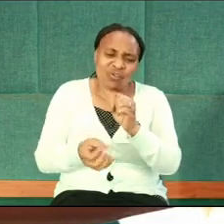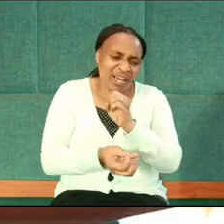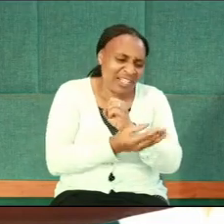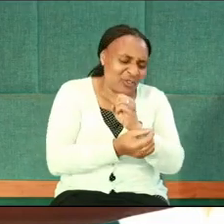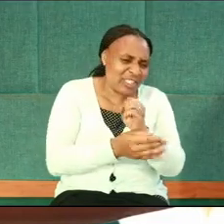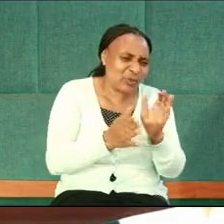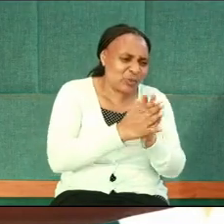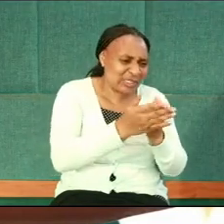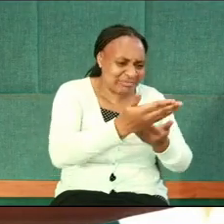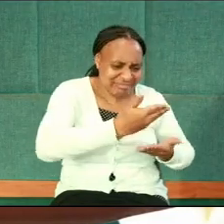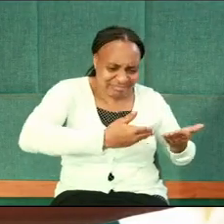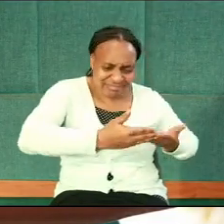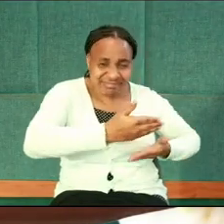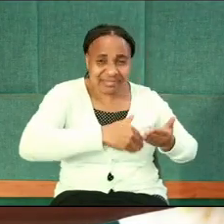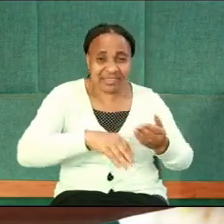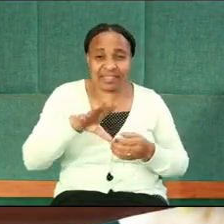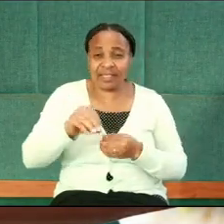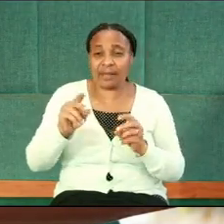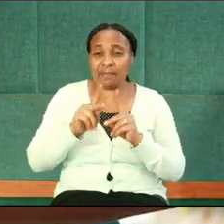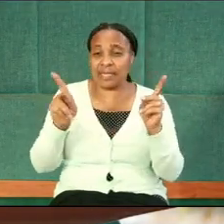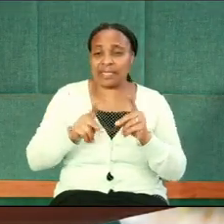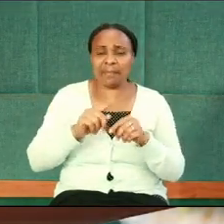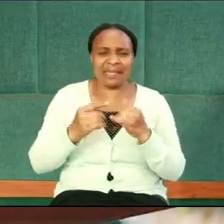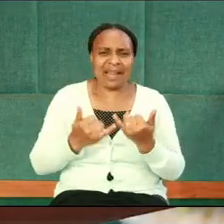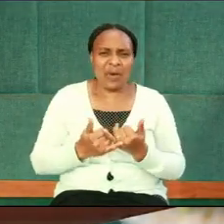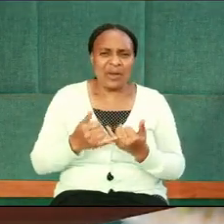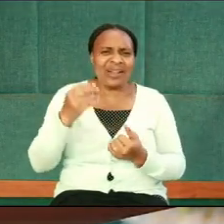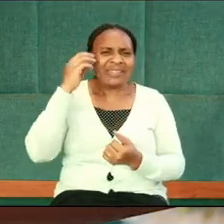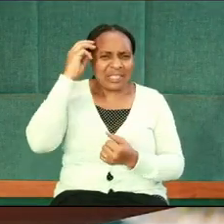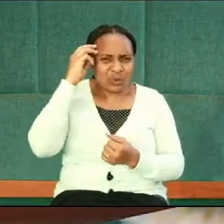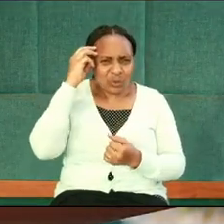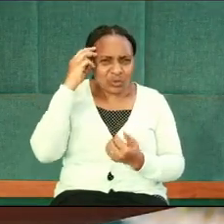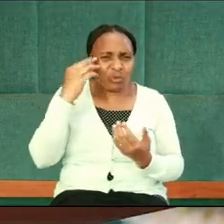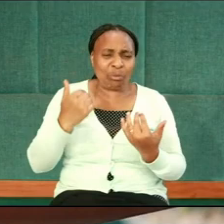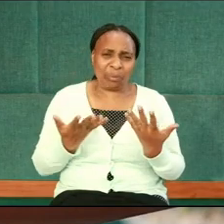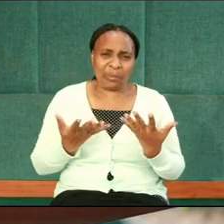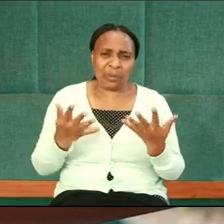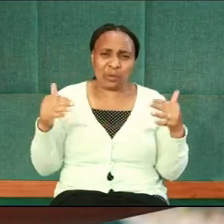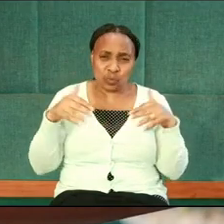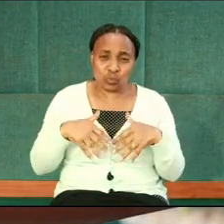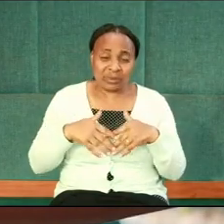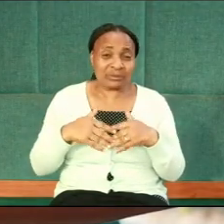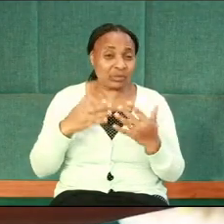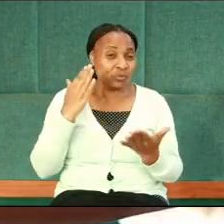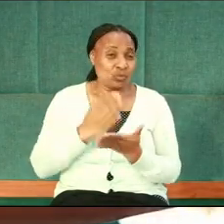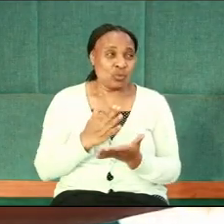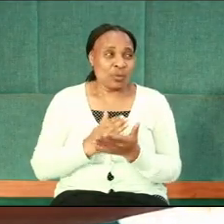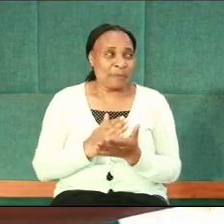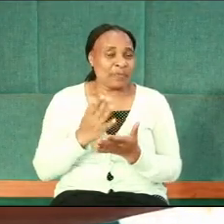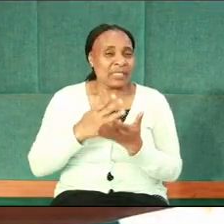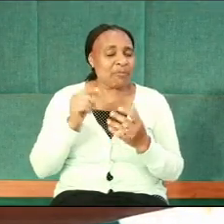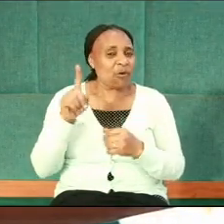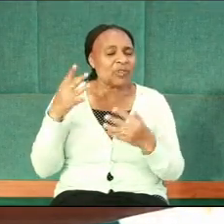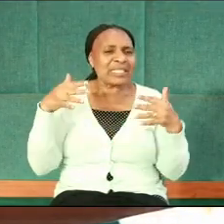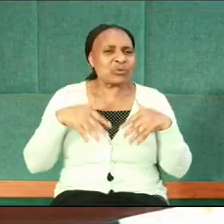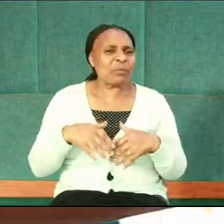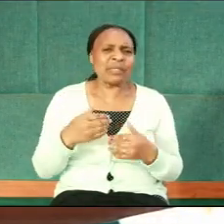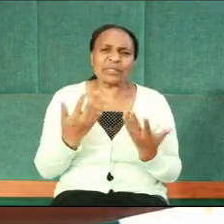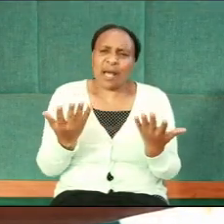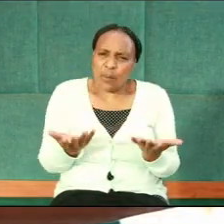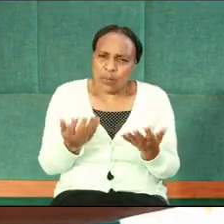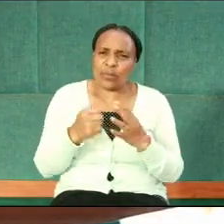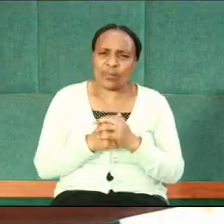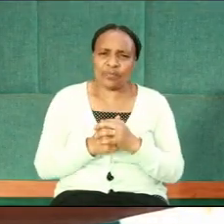and interventions that has taken place. So psychological traumas are real. Some of the traumas